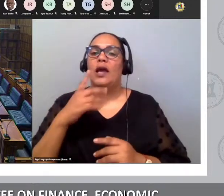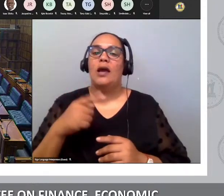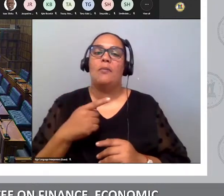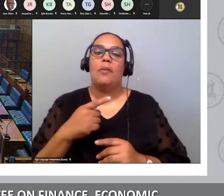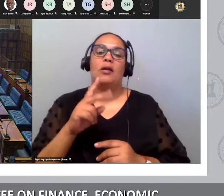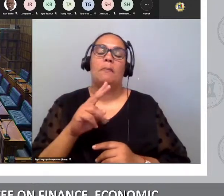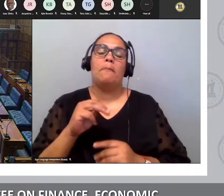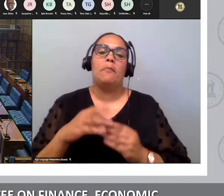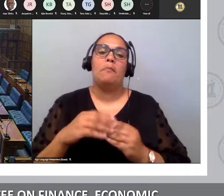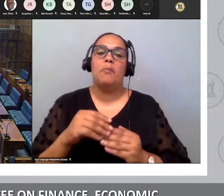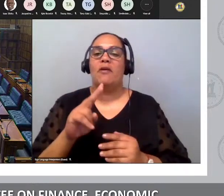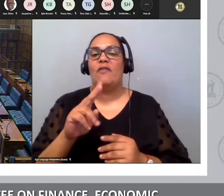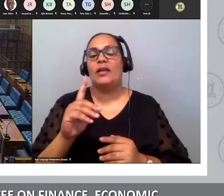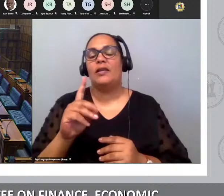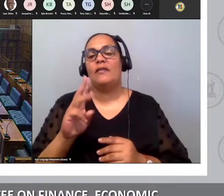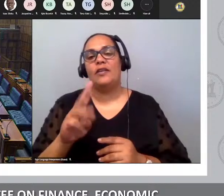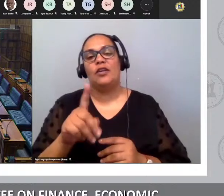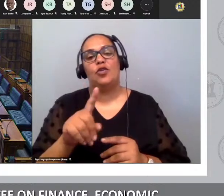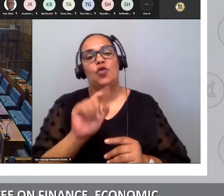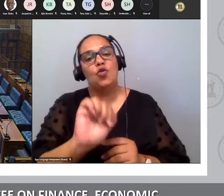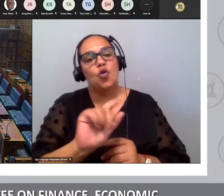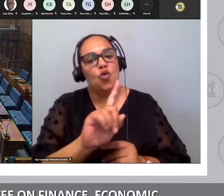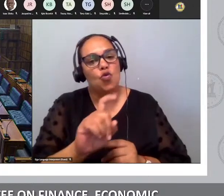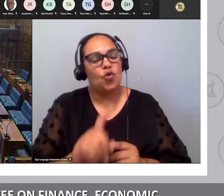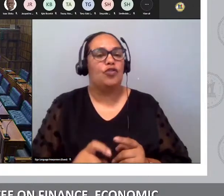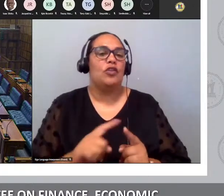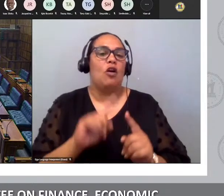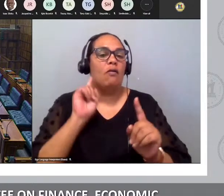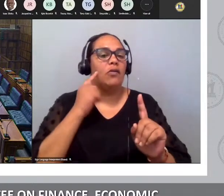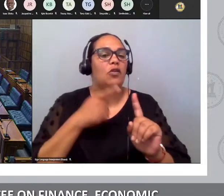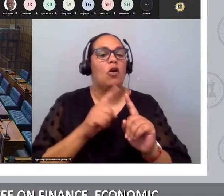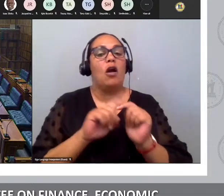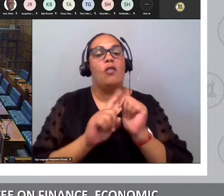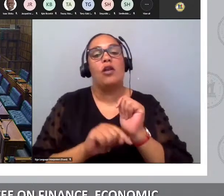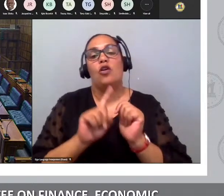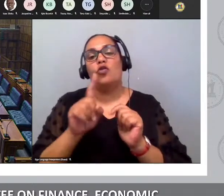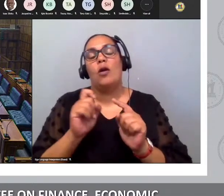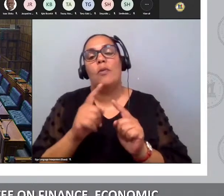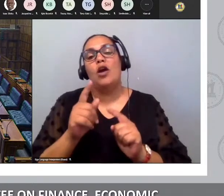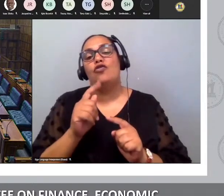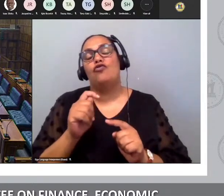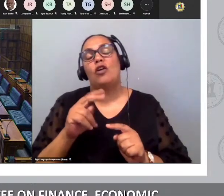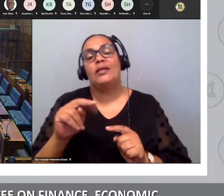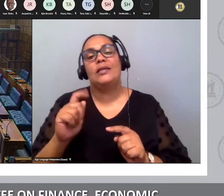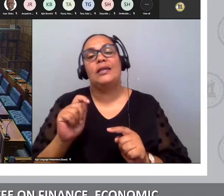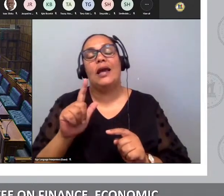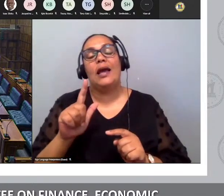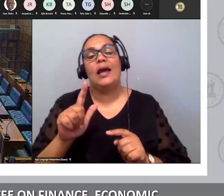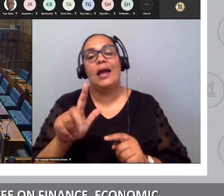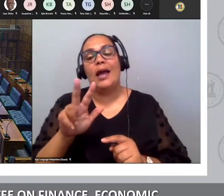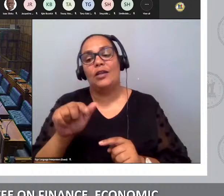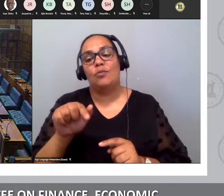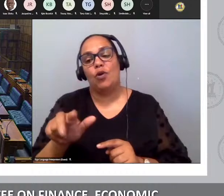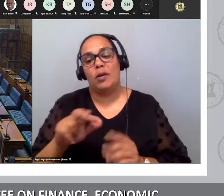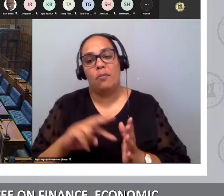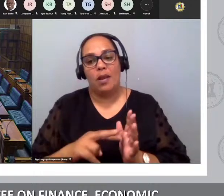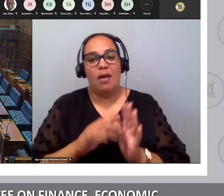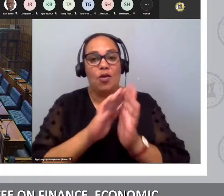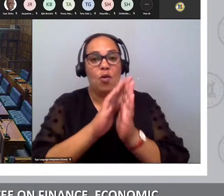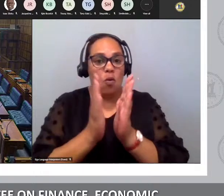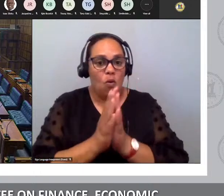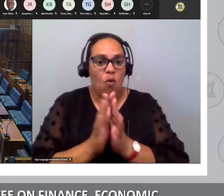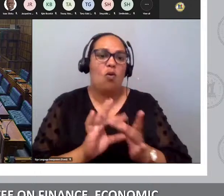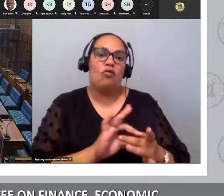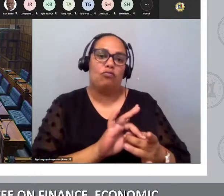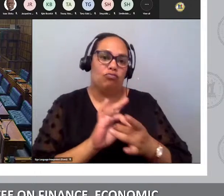Forest asan's questions your questions even the last question about the transnet 8o plan all those questions are in fact